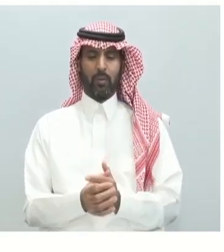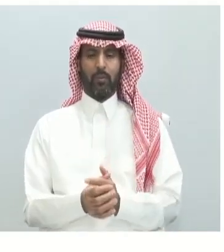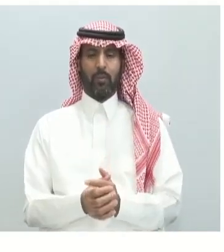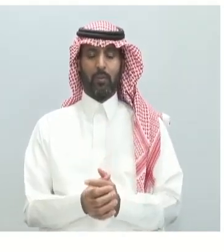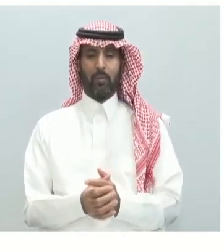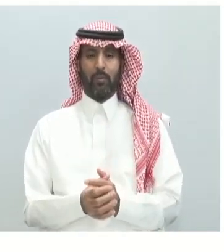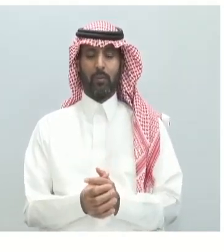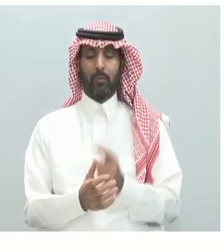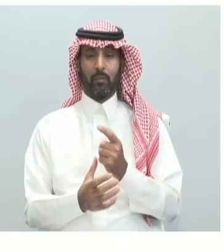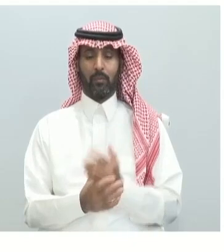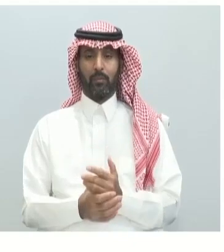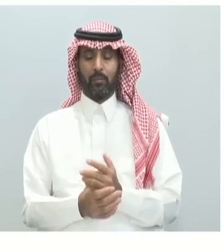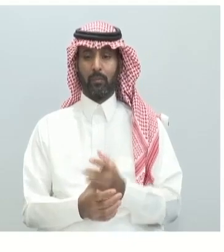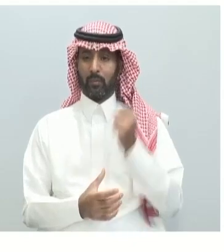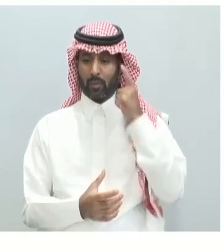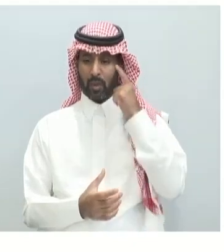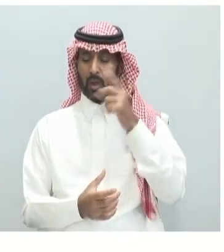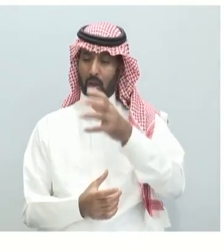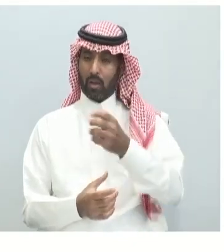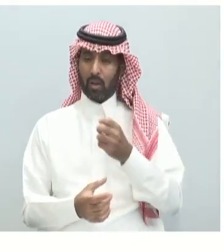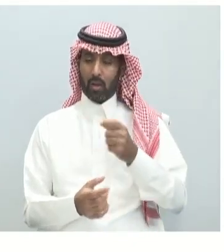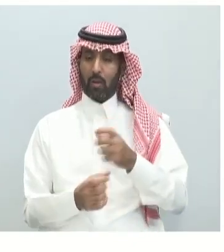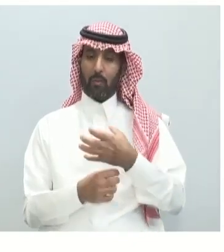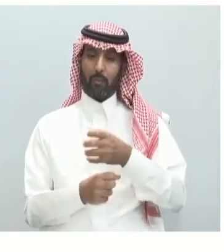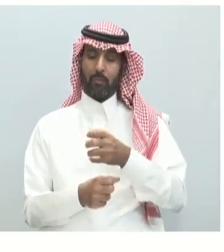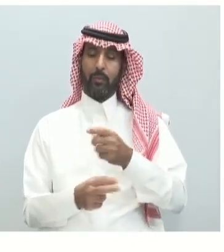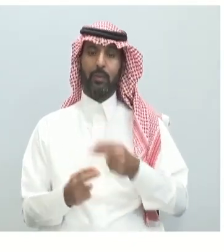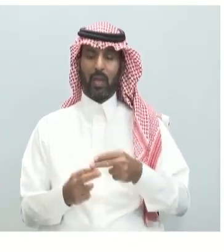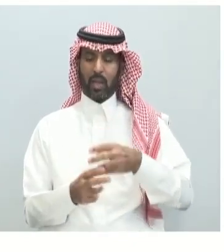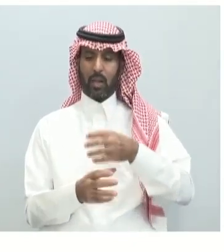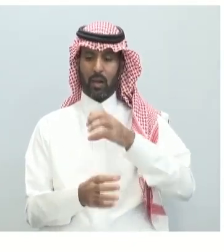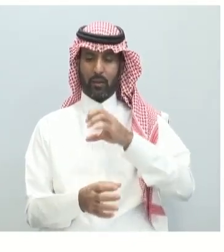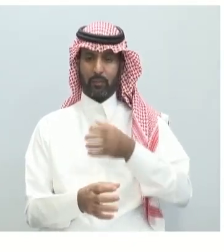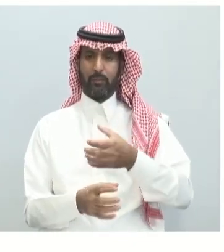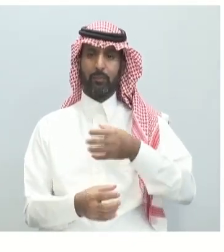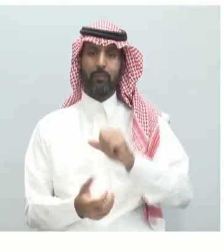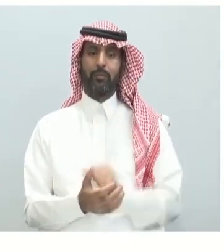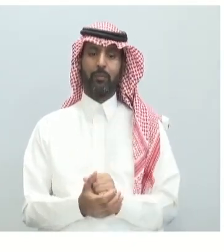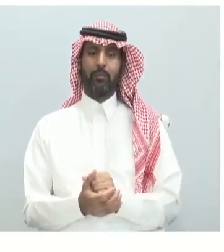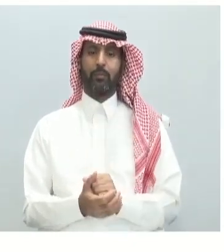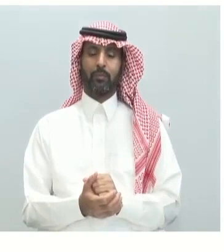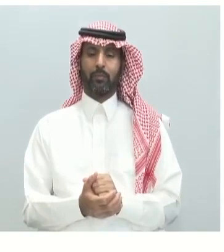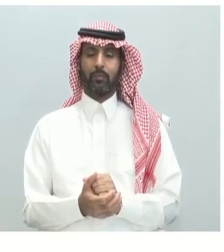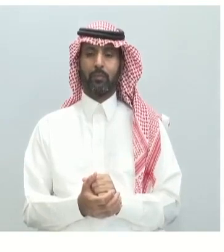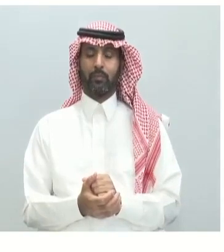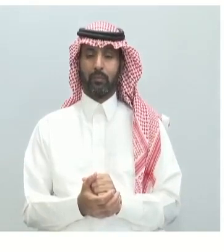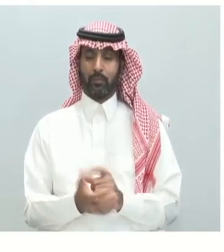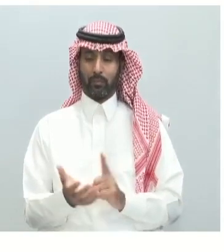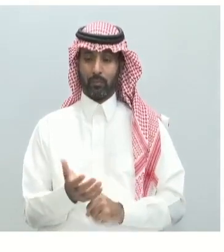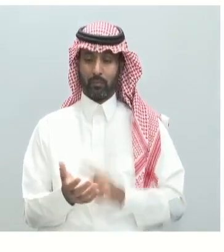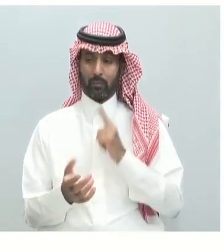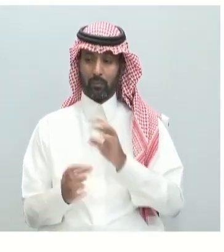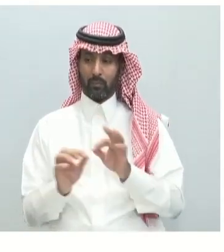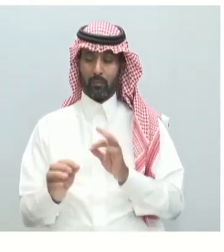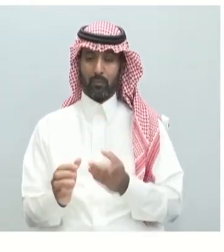want to help me pick out a stainless steel water bottle. Andrea, sure. Again,